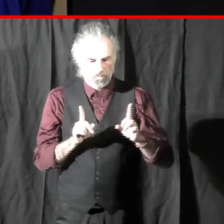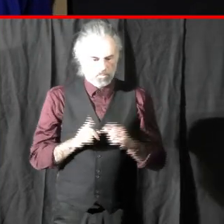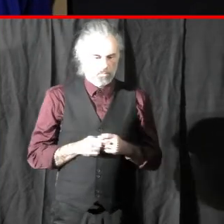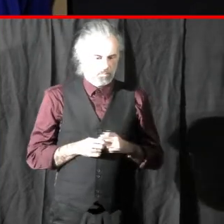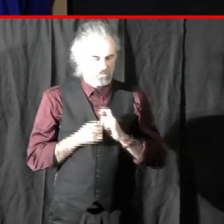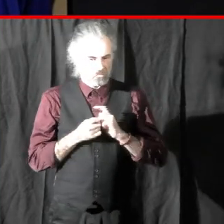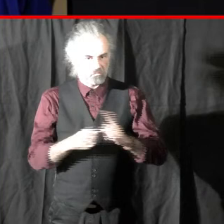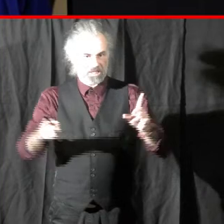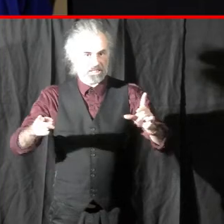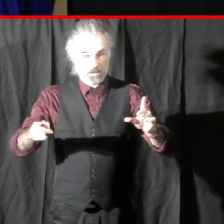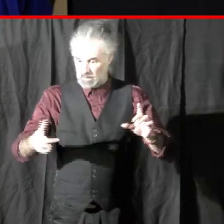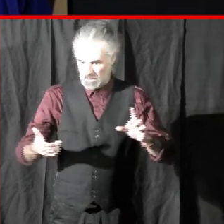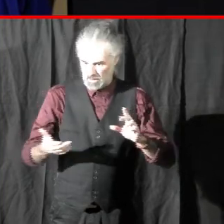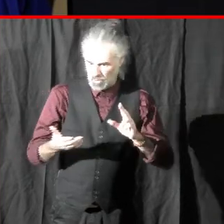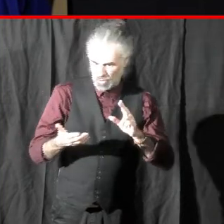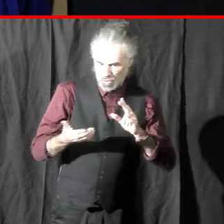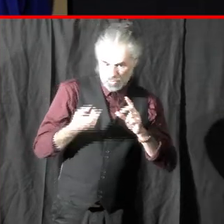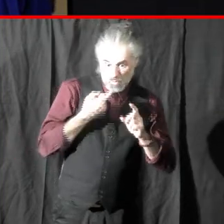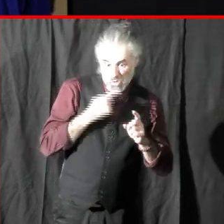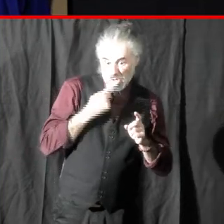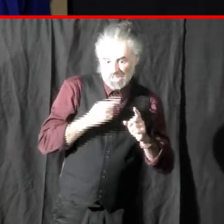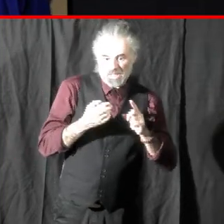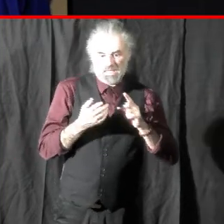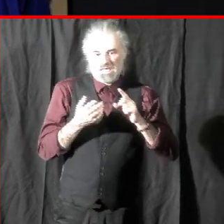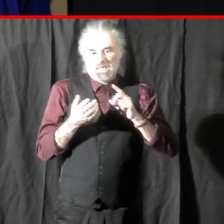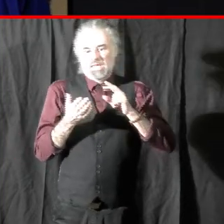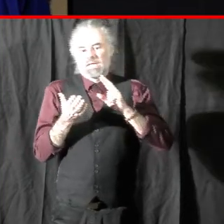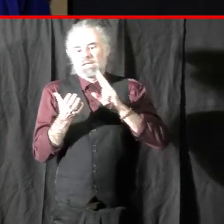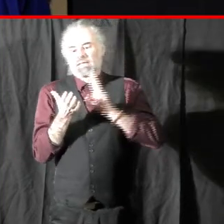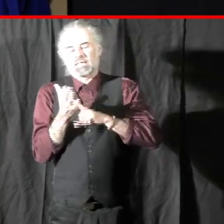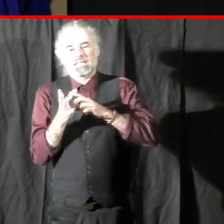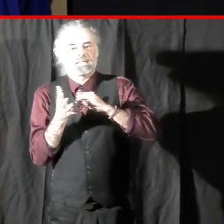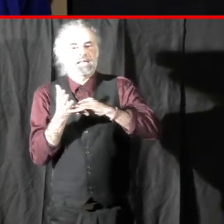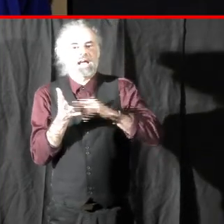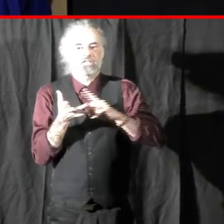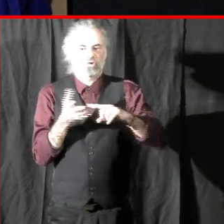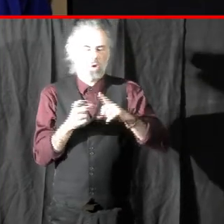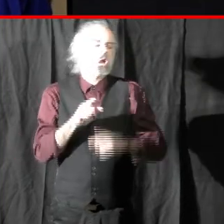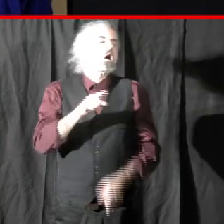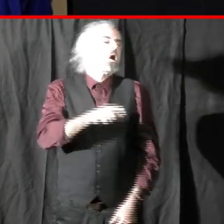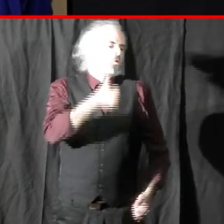of toxic nastoids and... Toxic, yes, go with toxic.